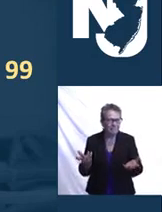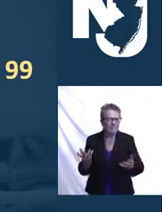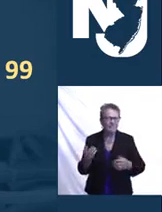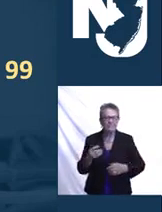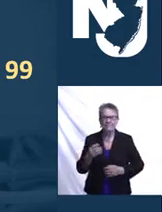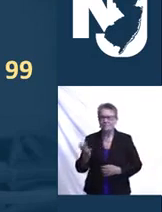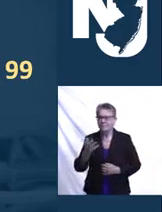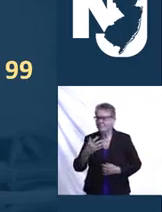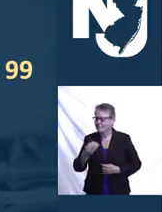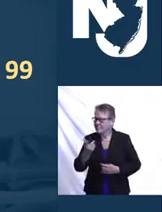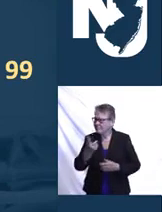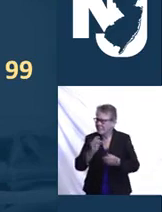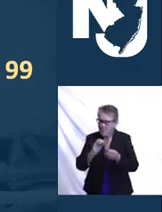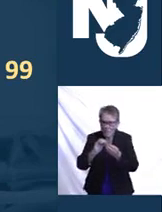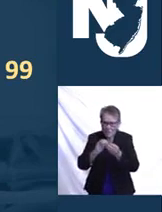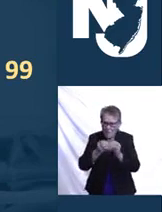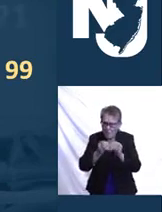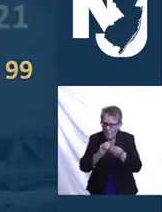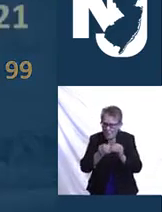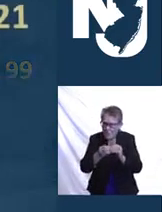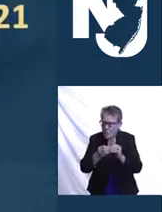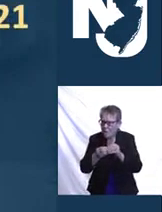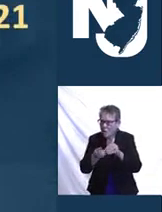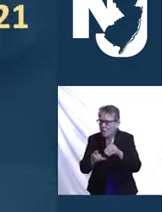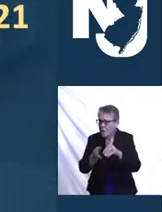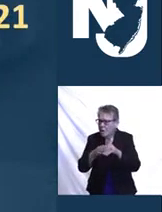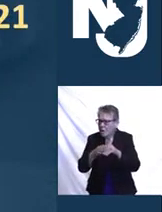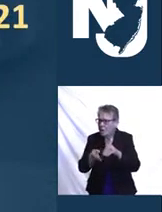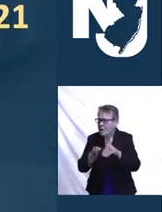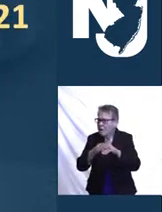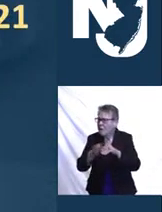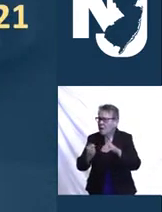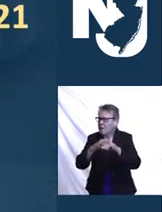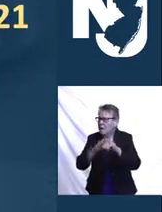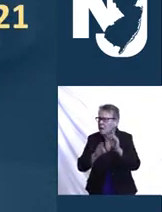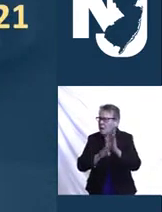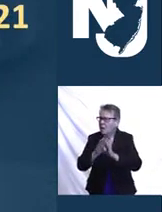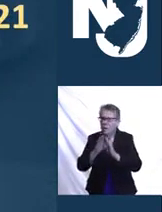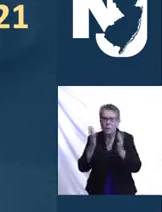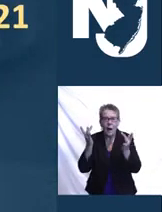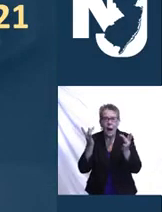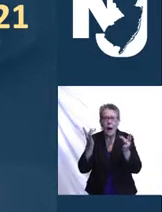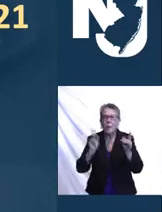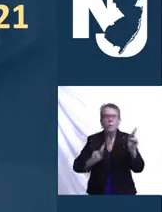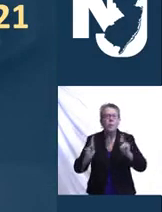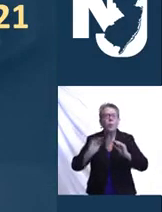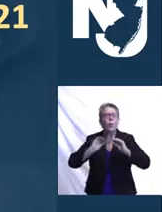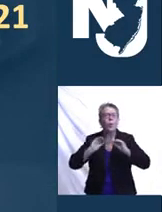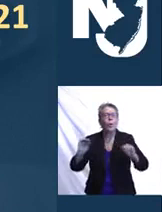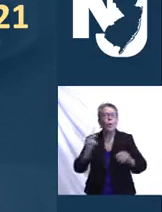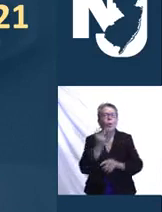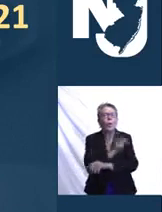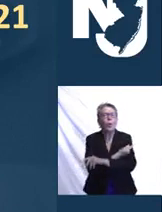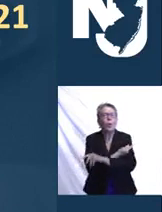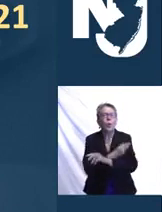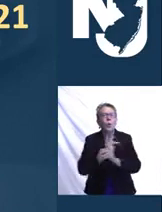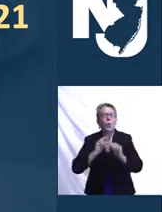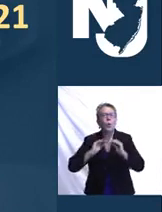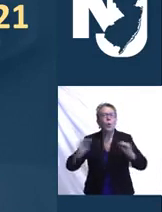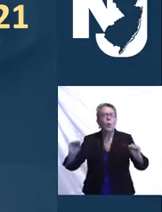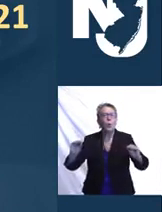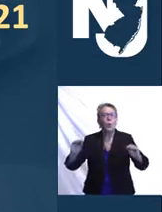the unvaccinated. And here are, with the heaviest of hearts, today's newly reported COVID-related